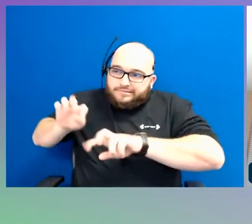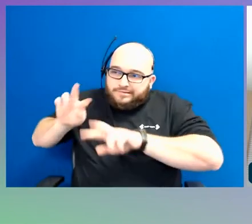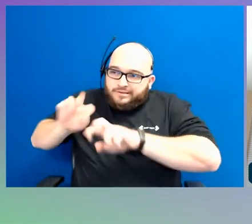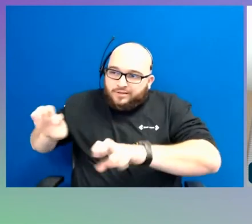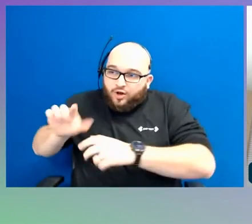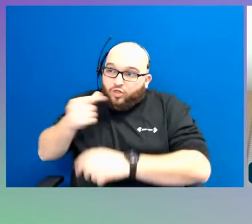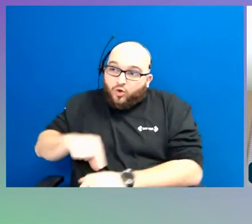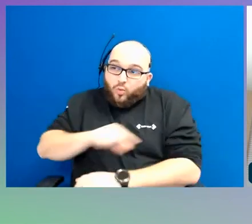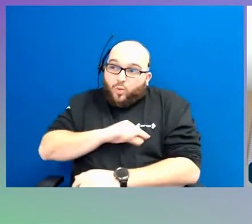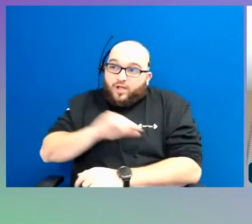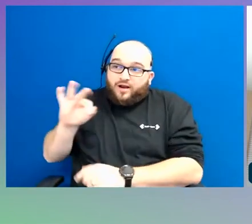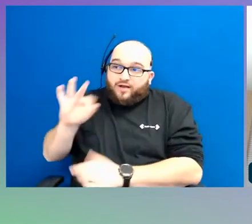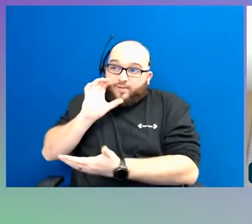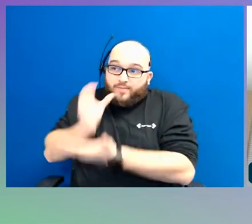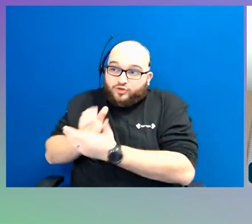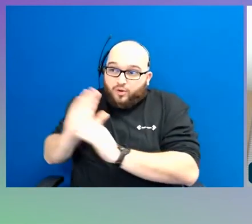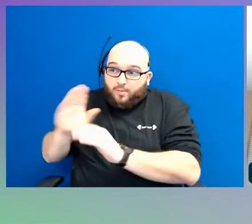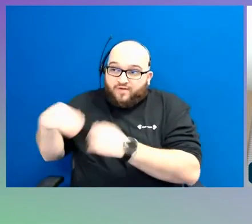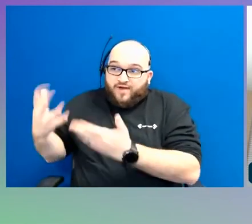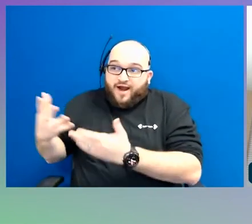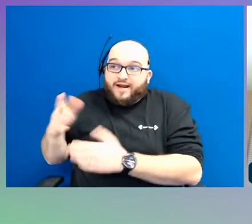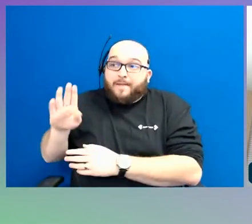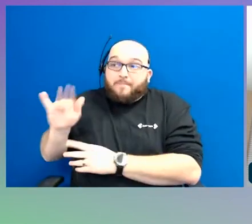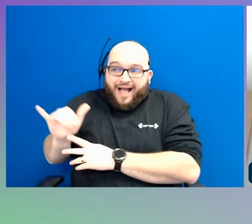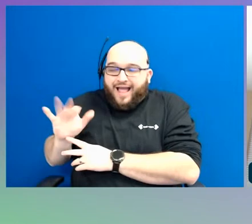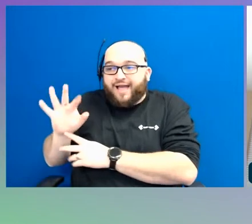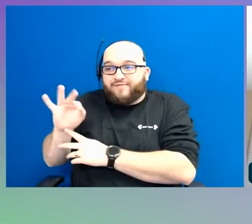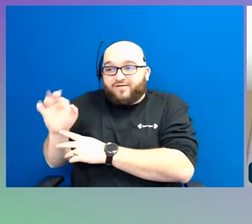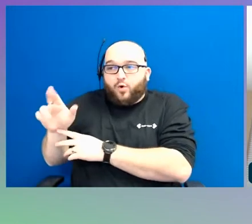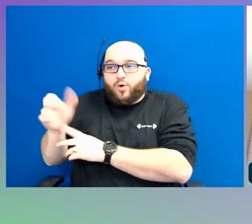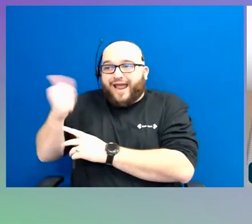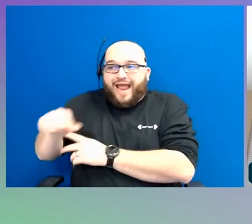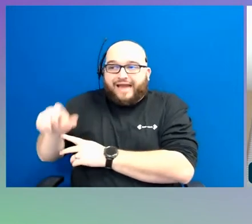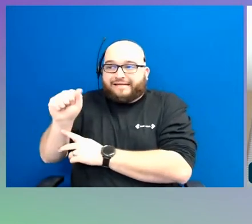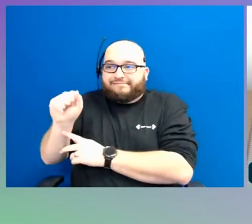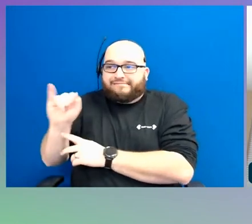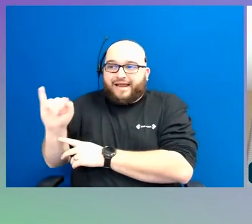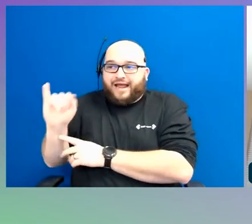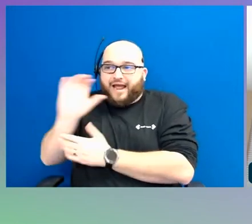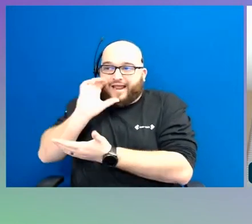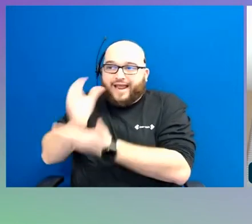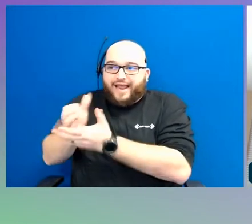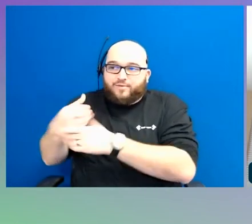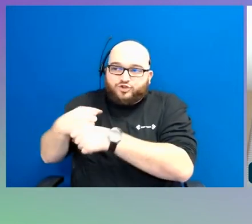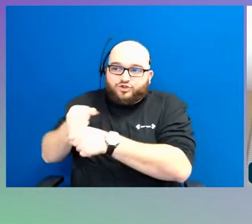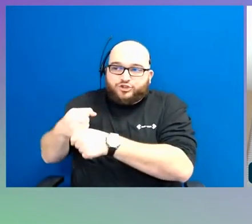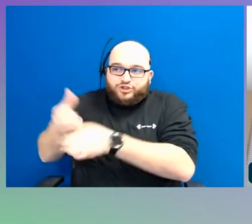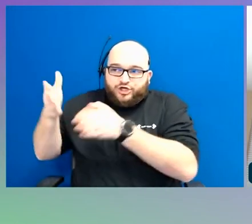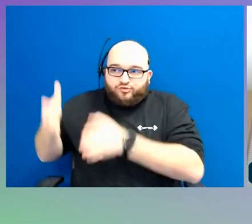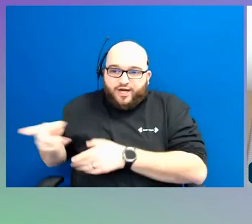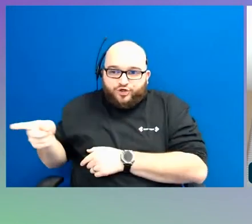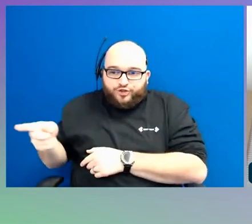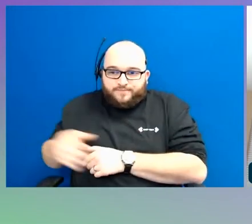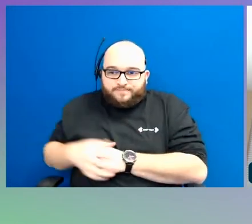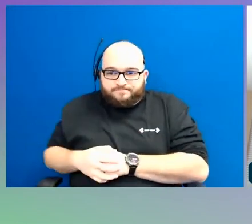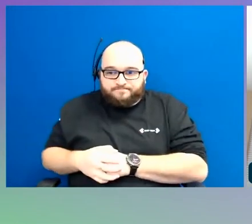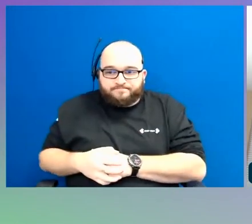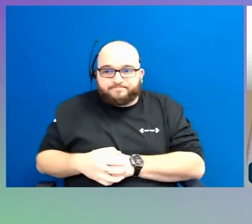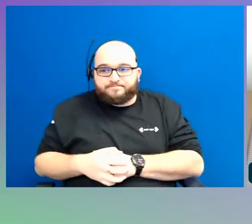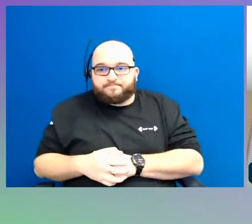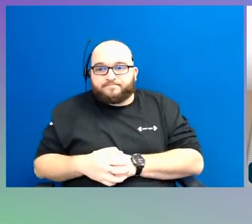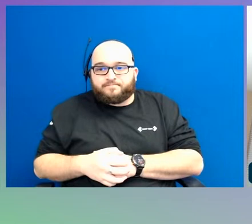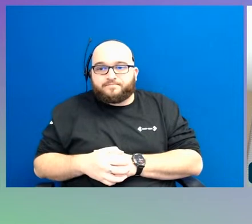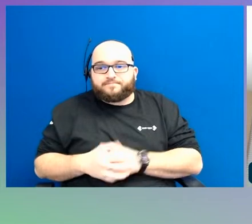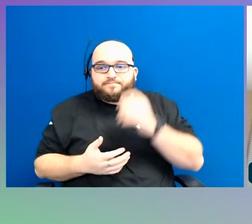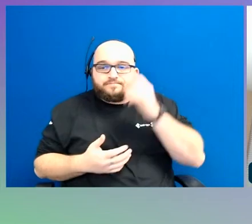images provided by Firefly or any AI, artificial intelligence image generator for that matter? Yeah, well, I